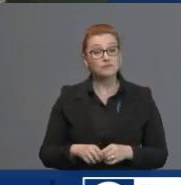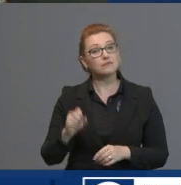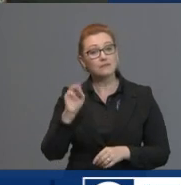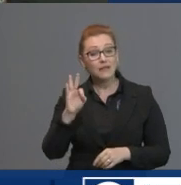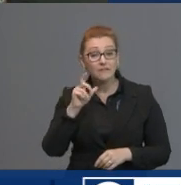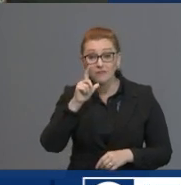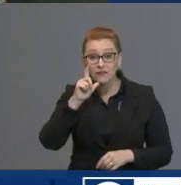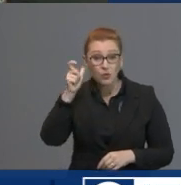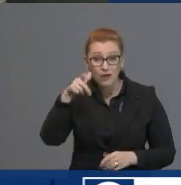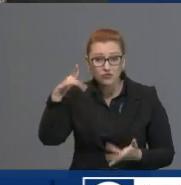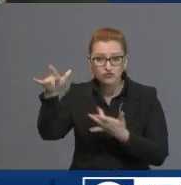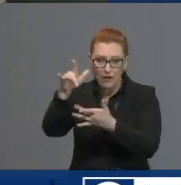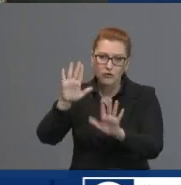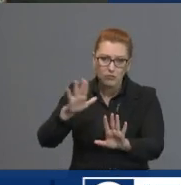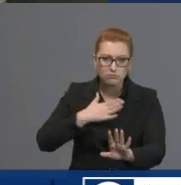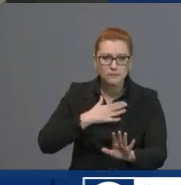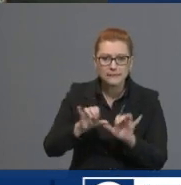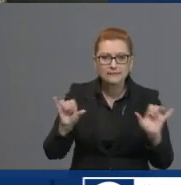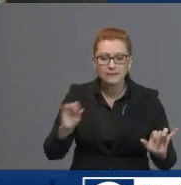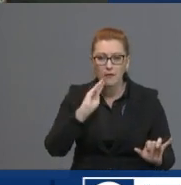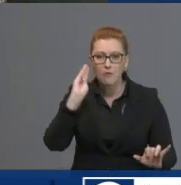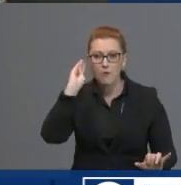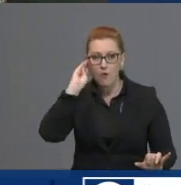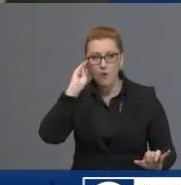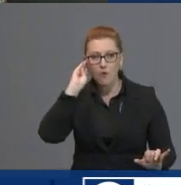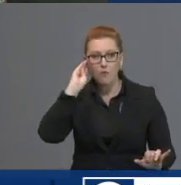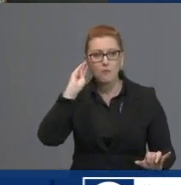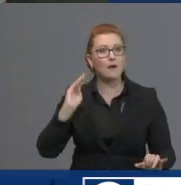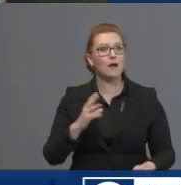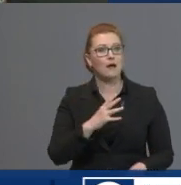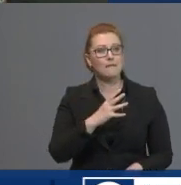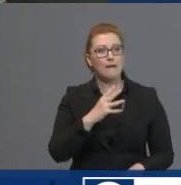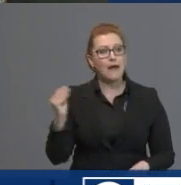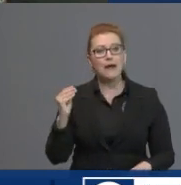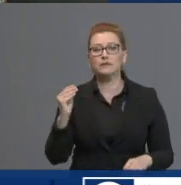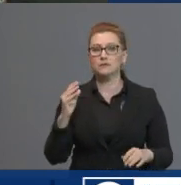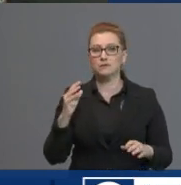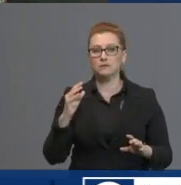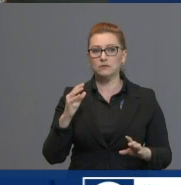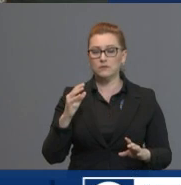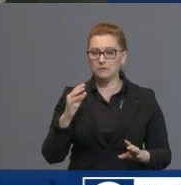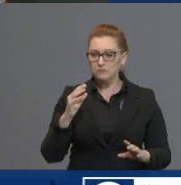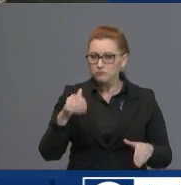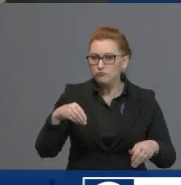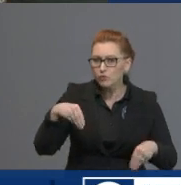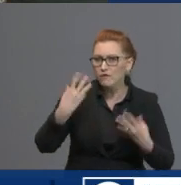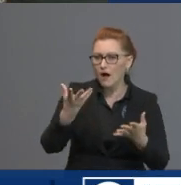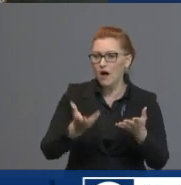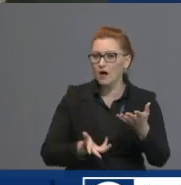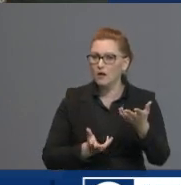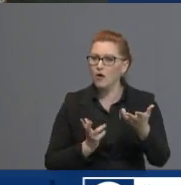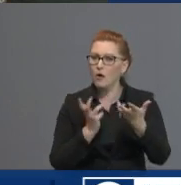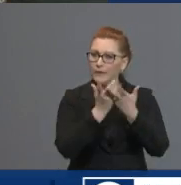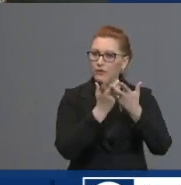non-essential travel and make special accommodation who personnel are members of a vulnerable